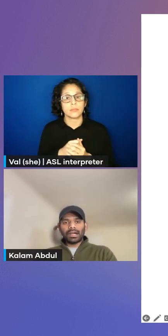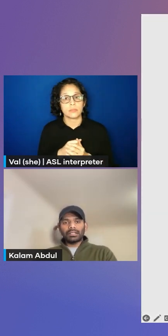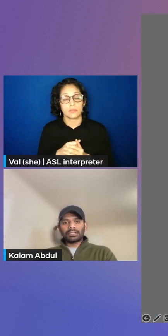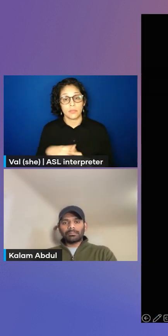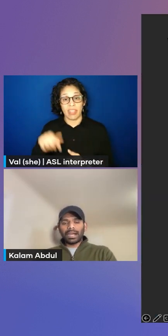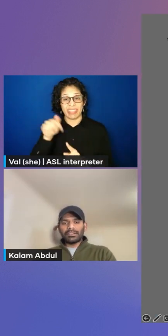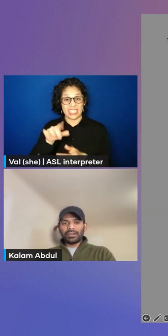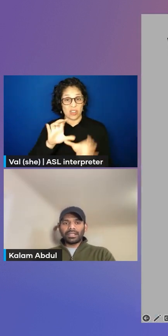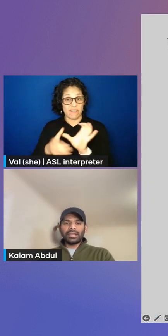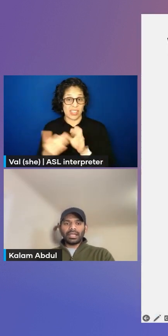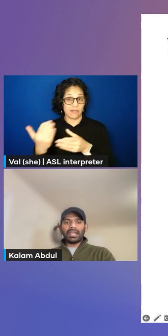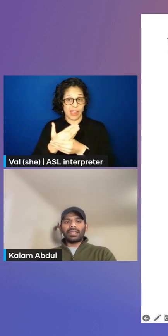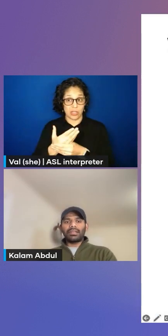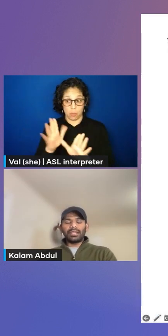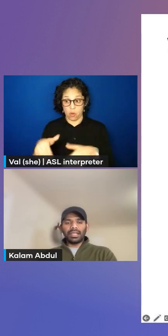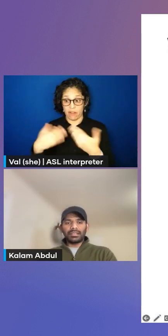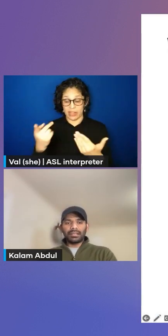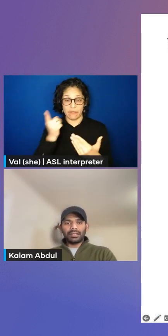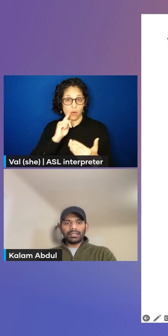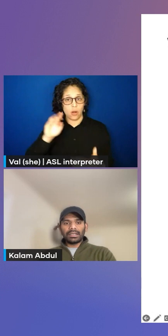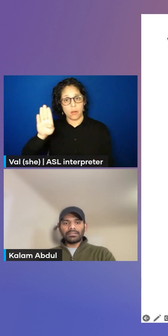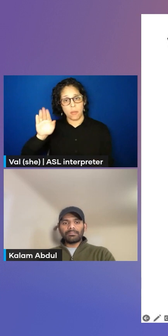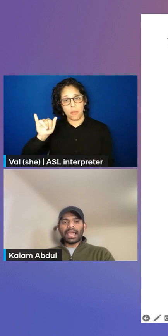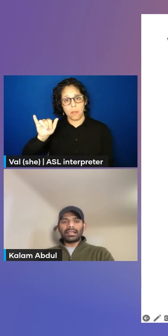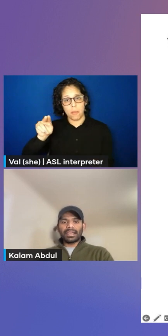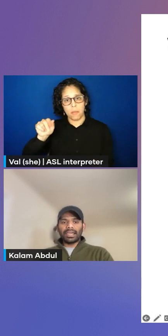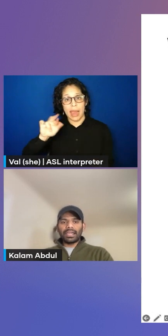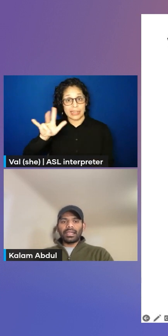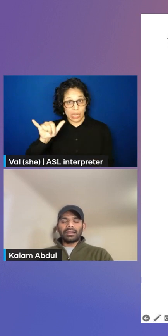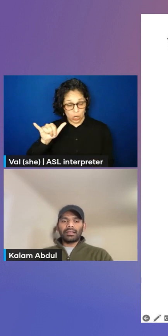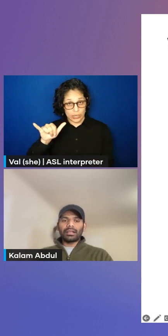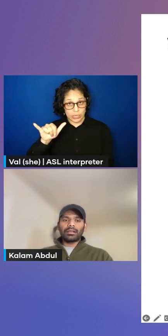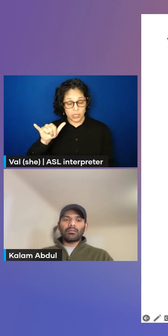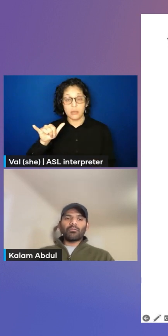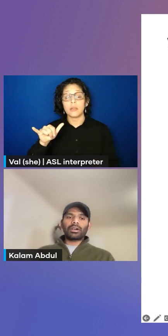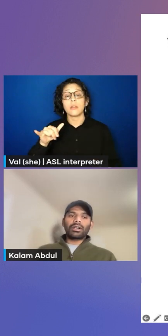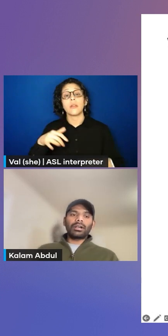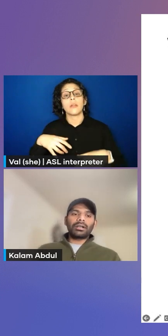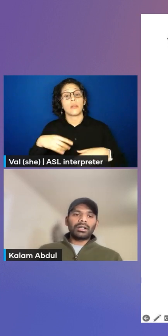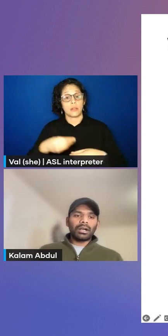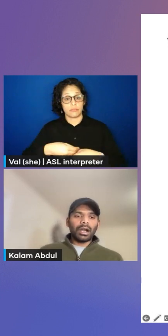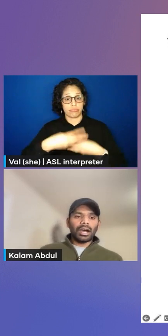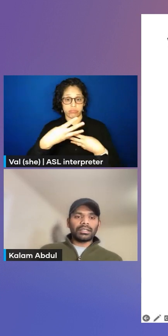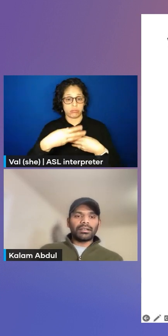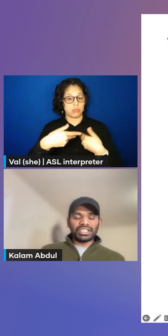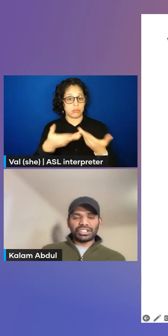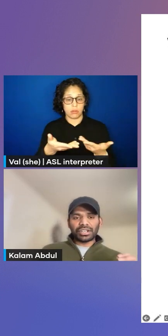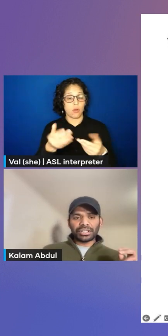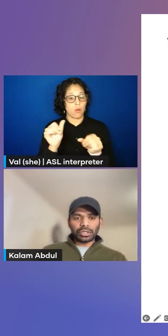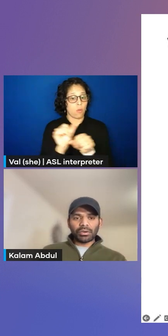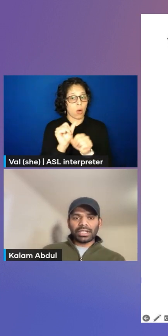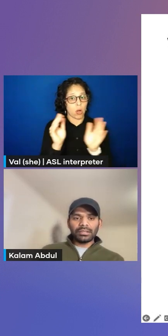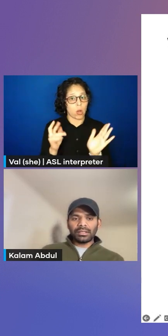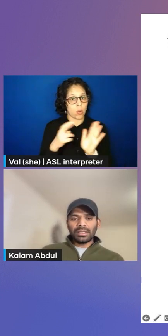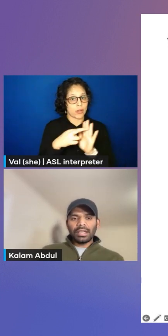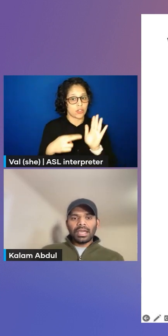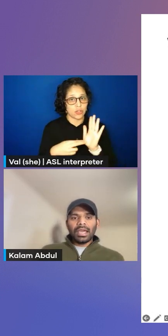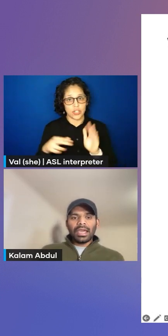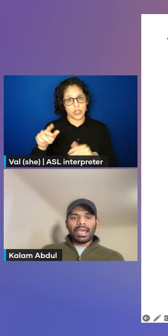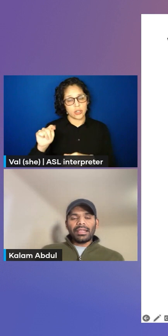config file to the binary, and it gives back a worker auth registration